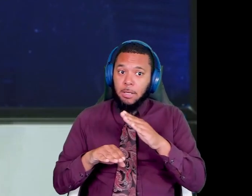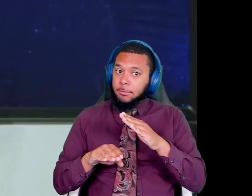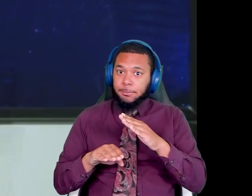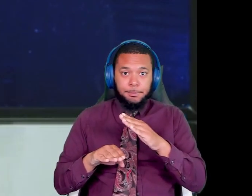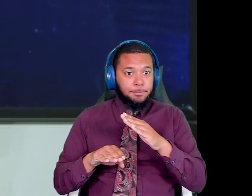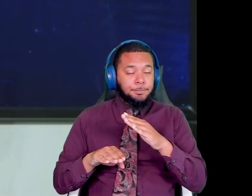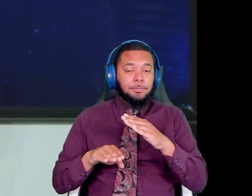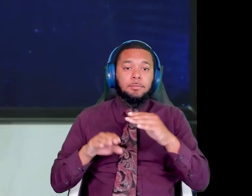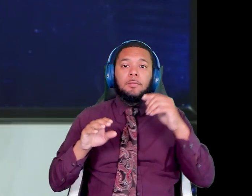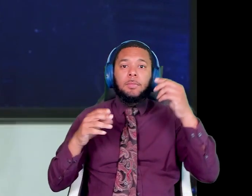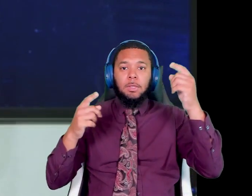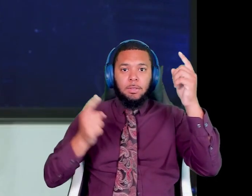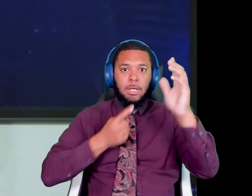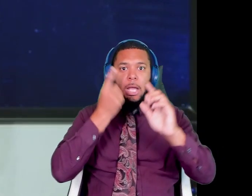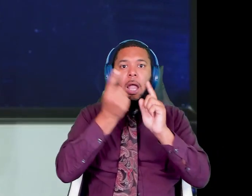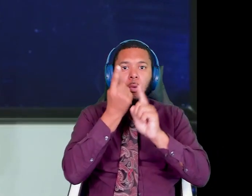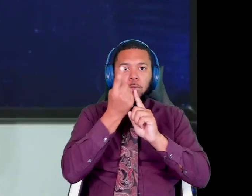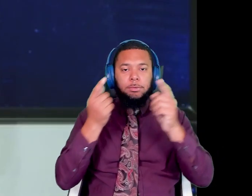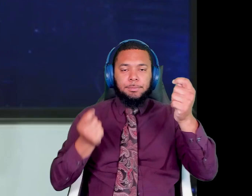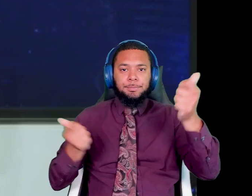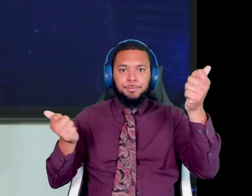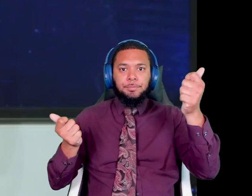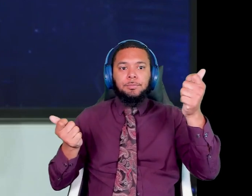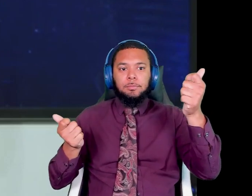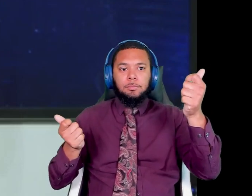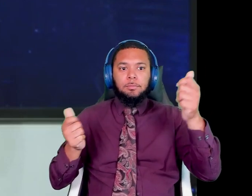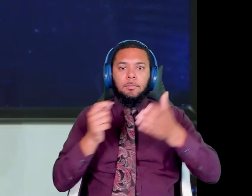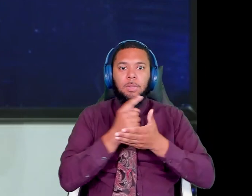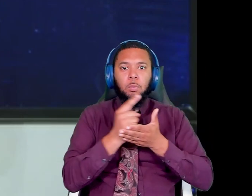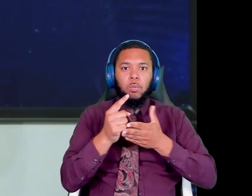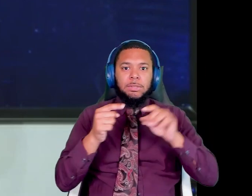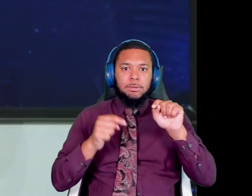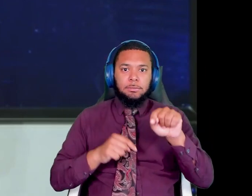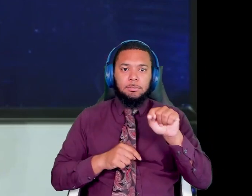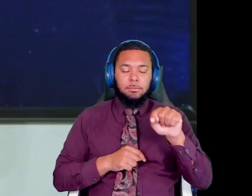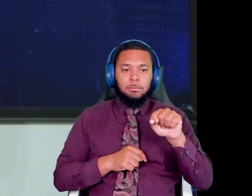have hours in the top and weeks in the bottom.